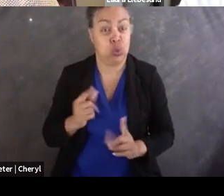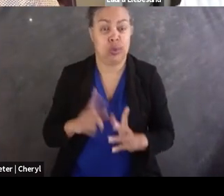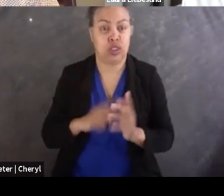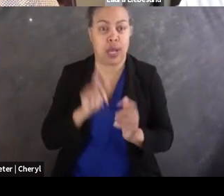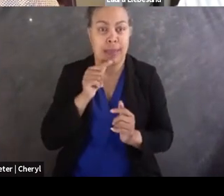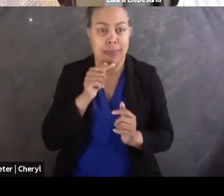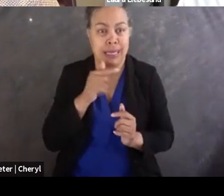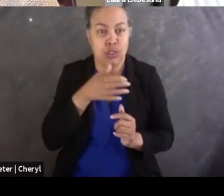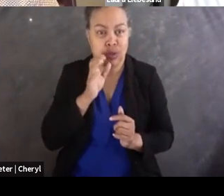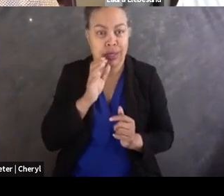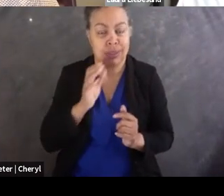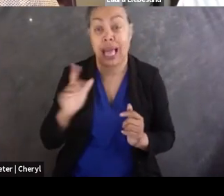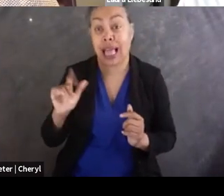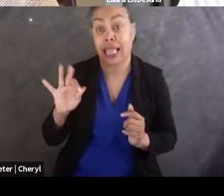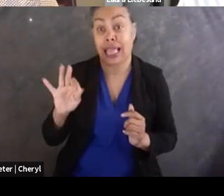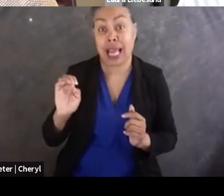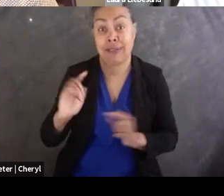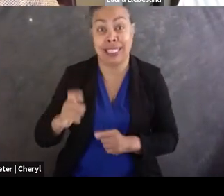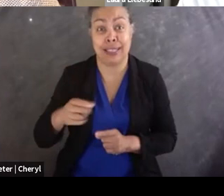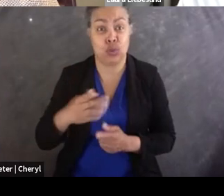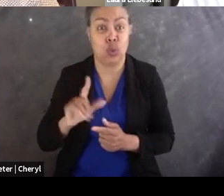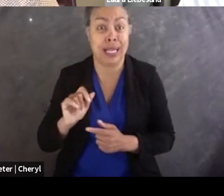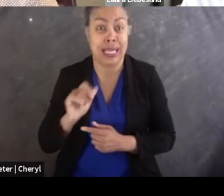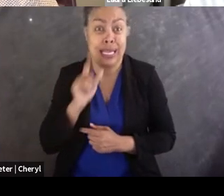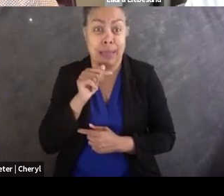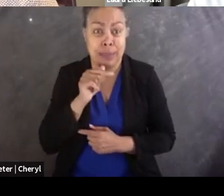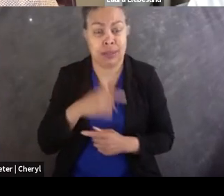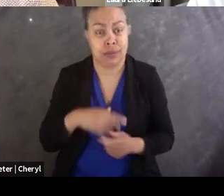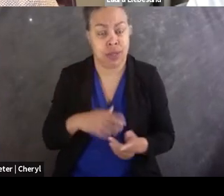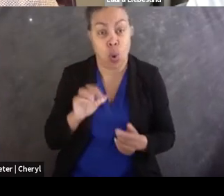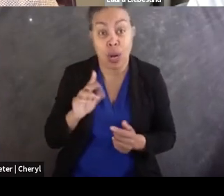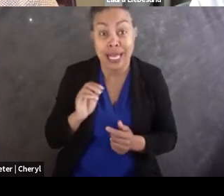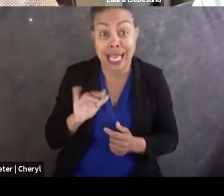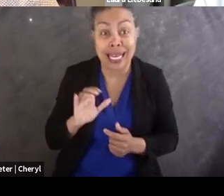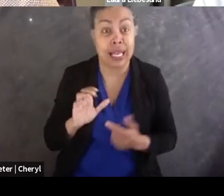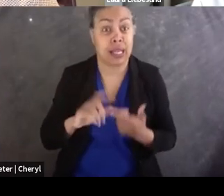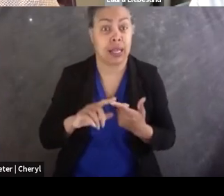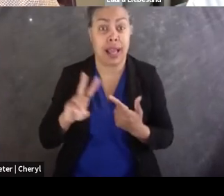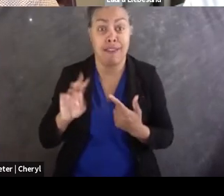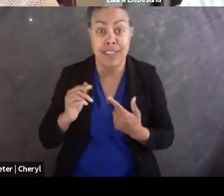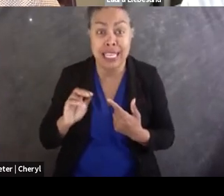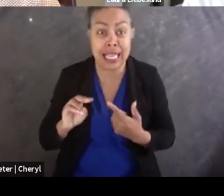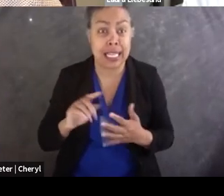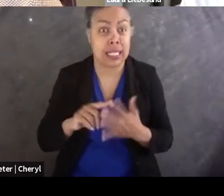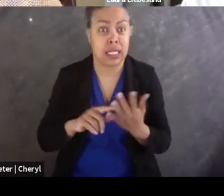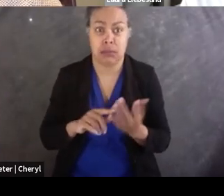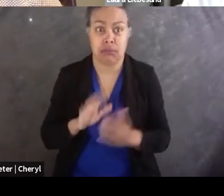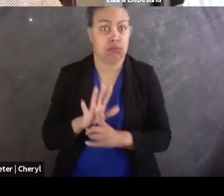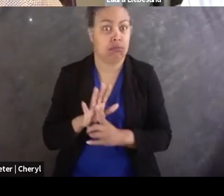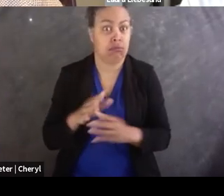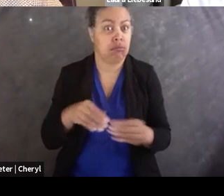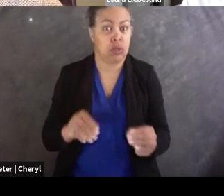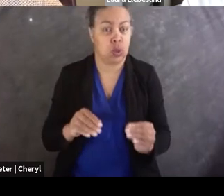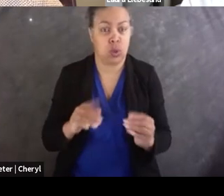and she called it Life Gives You Lemons. Organic, vegan-friendly, handcrafted lemonades that caught on and being sold to businesses